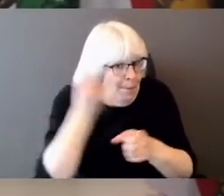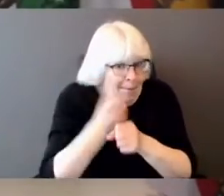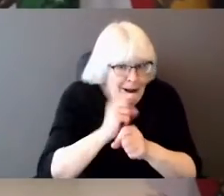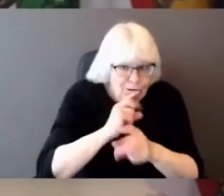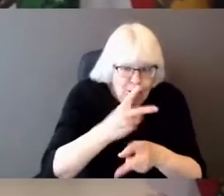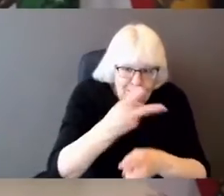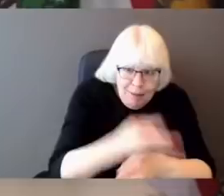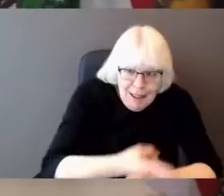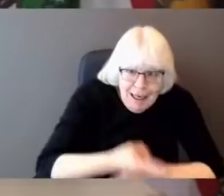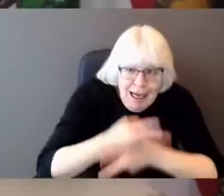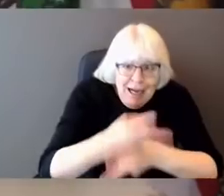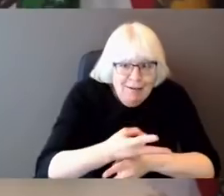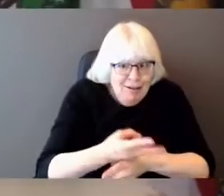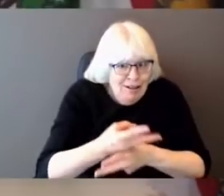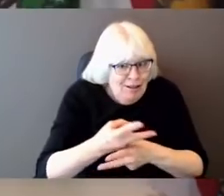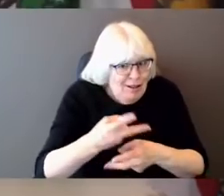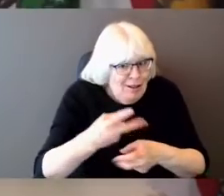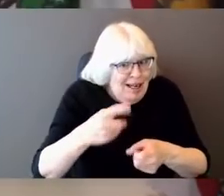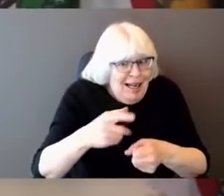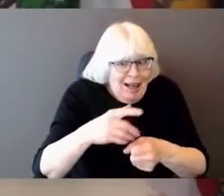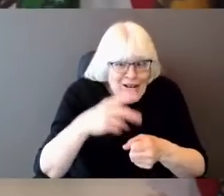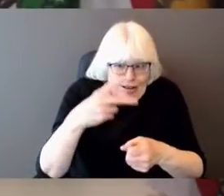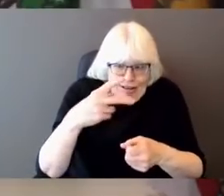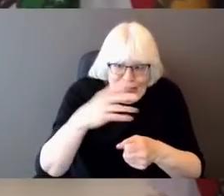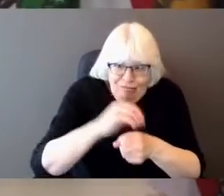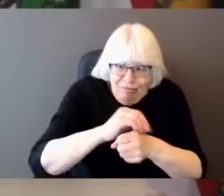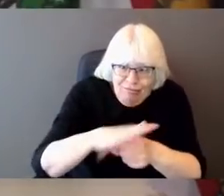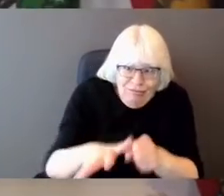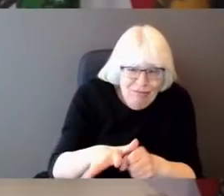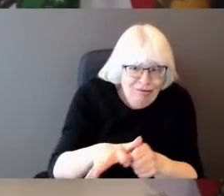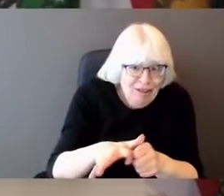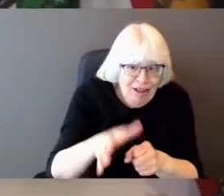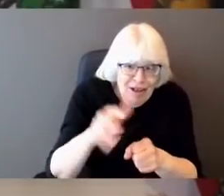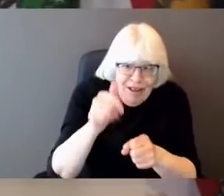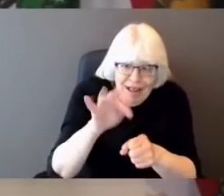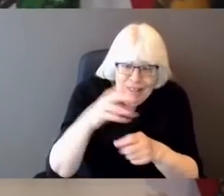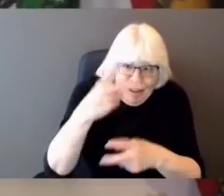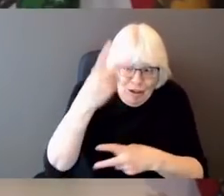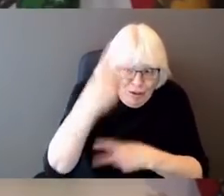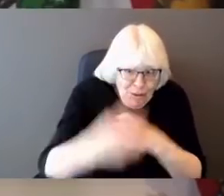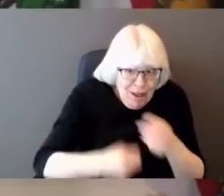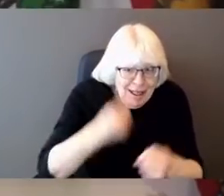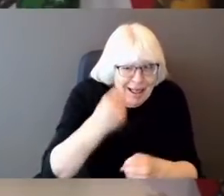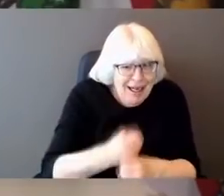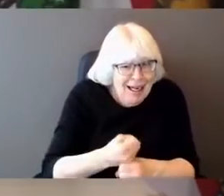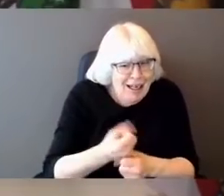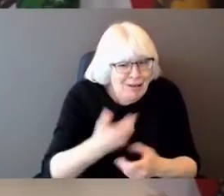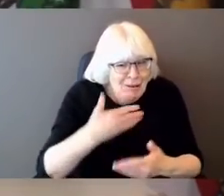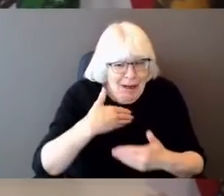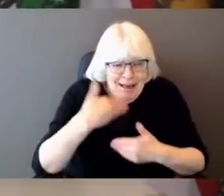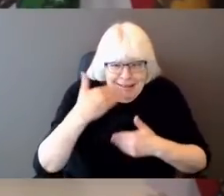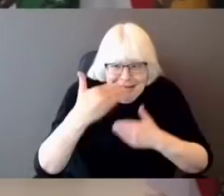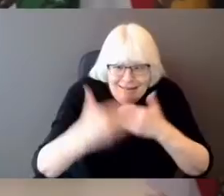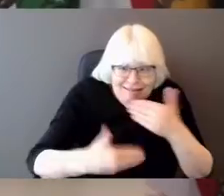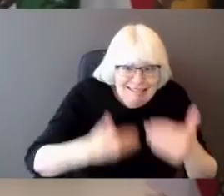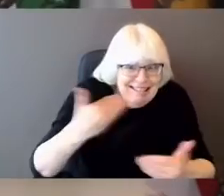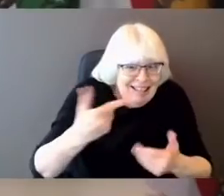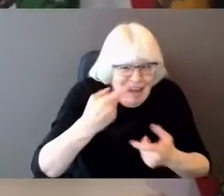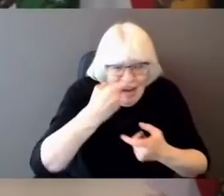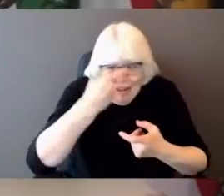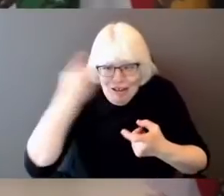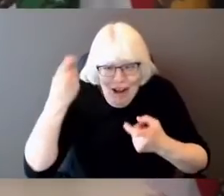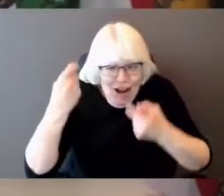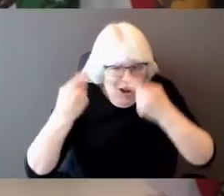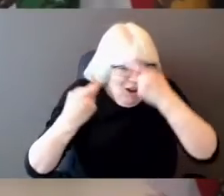of living through a pandemic, and I think we will have the bruises and scars to carry with us from that, to be quite honest. I